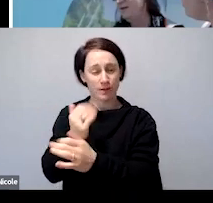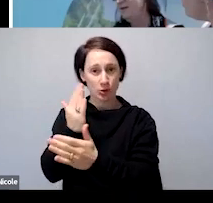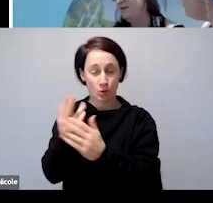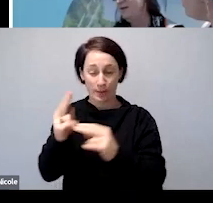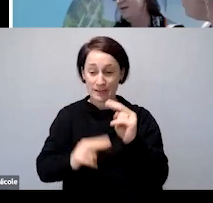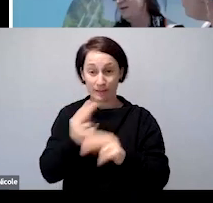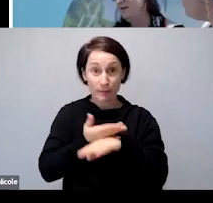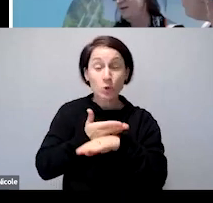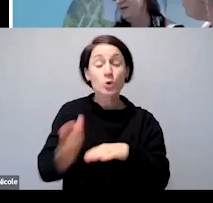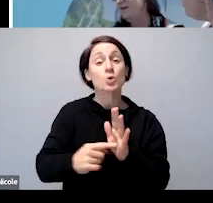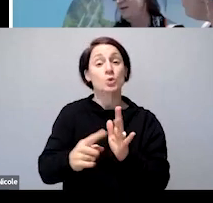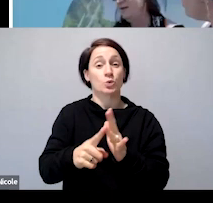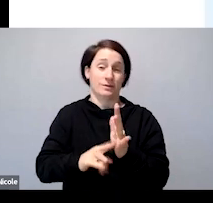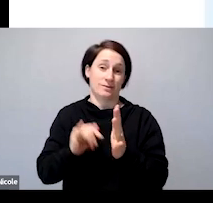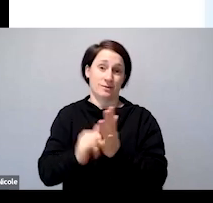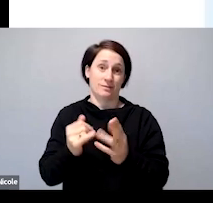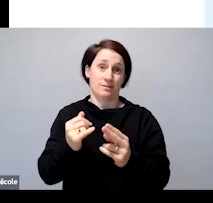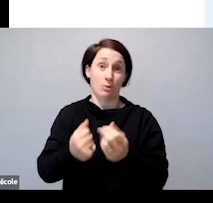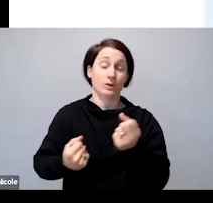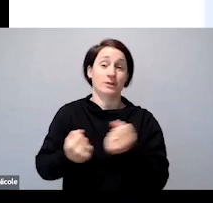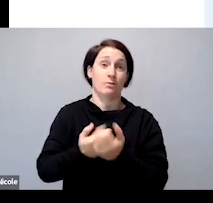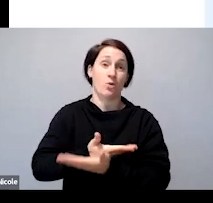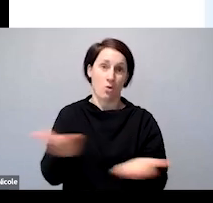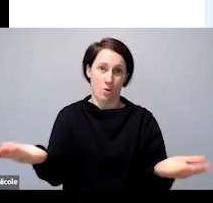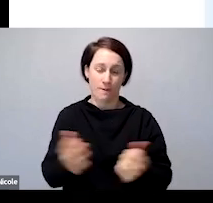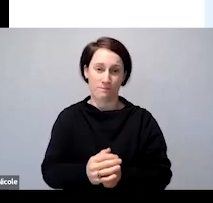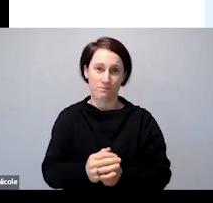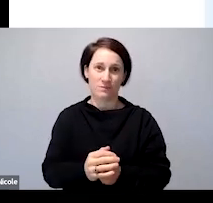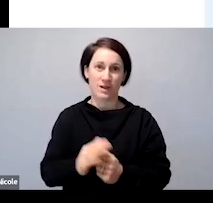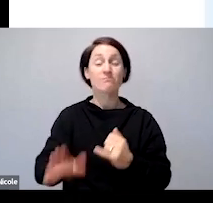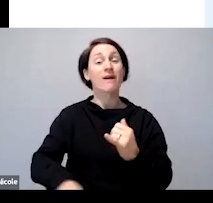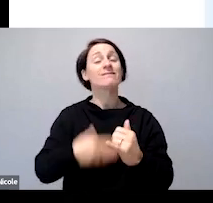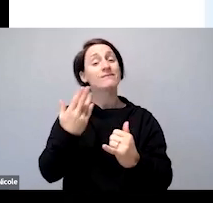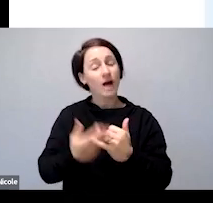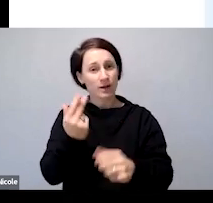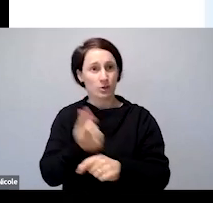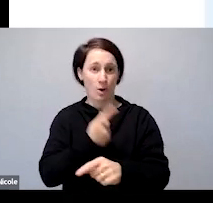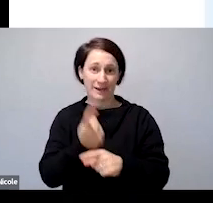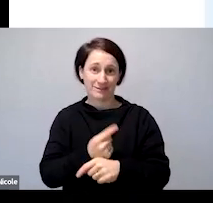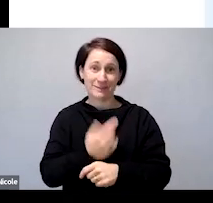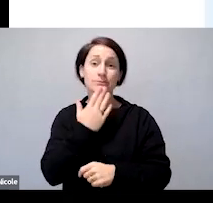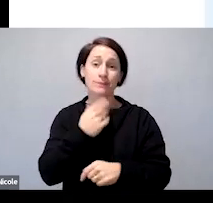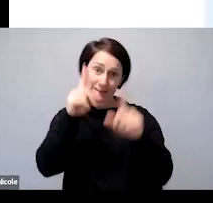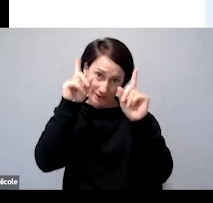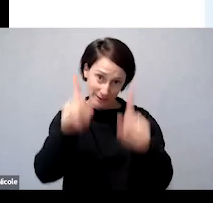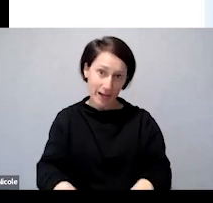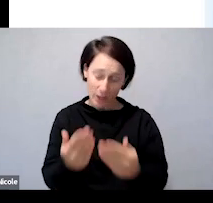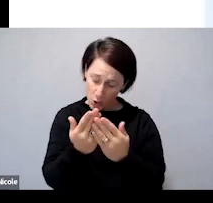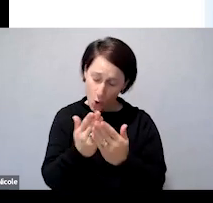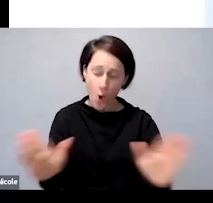use collectively. Next slide, please. And my final message for everyone is to simply start the